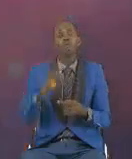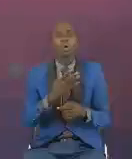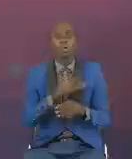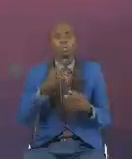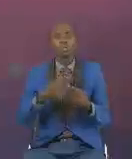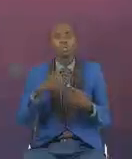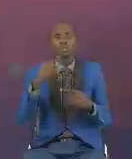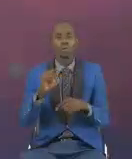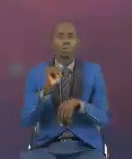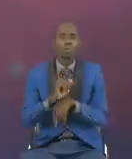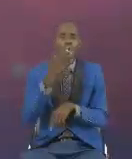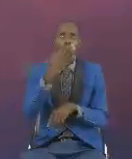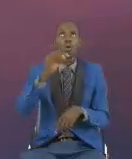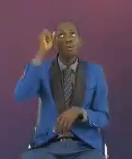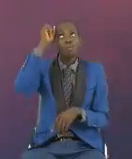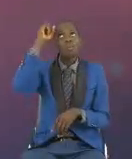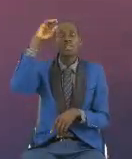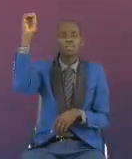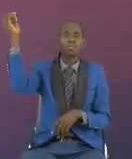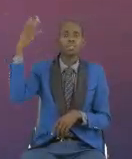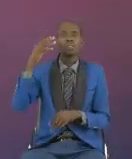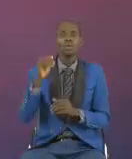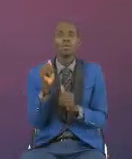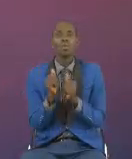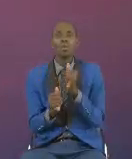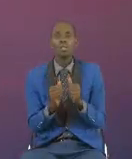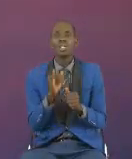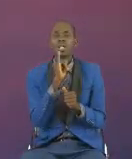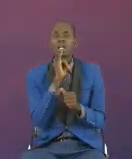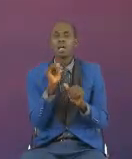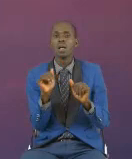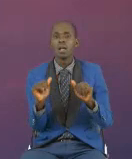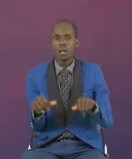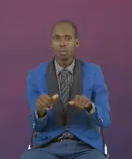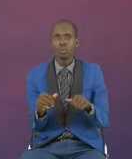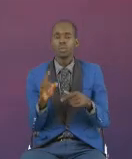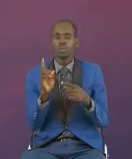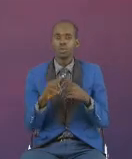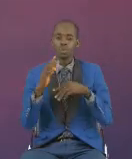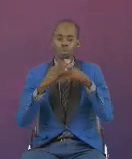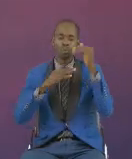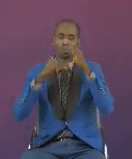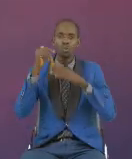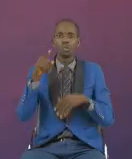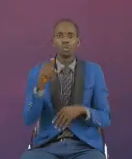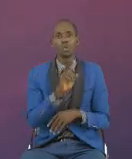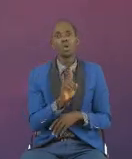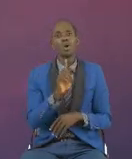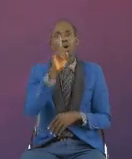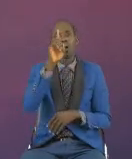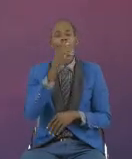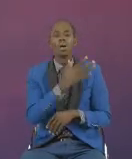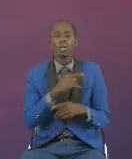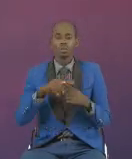The word of his grace, which is able to build you up and to give you